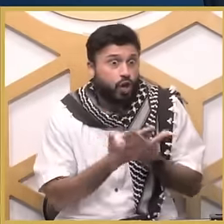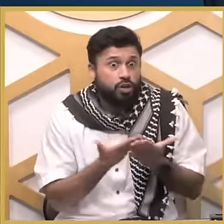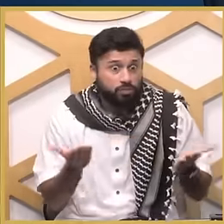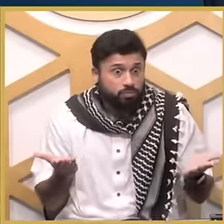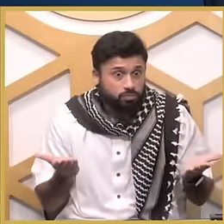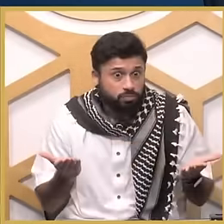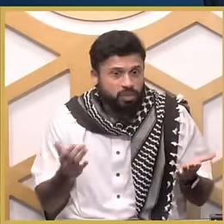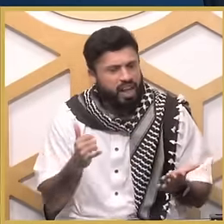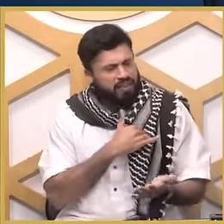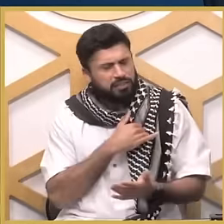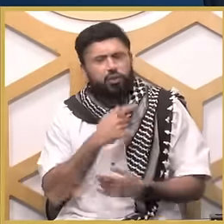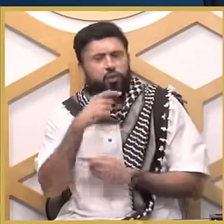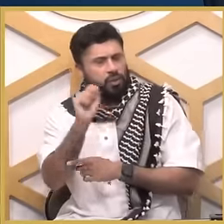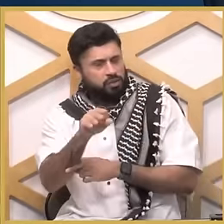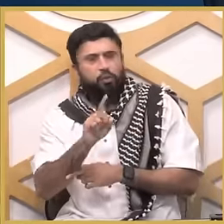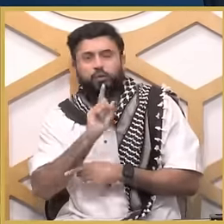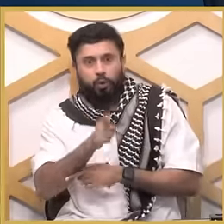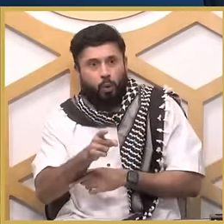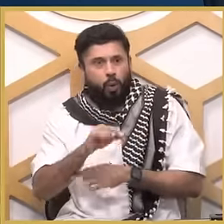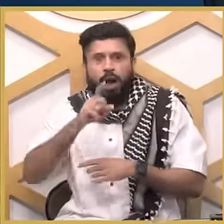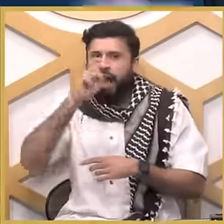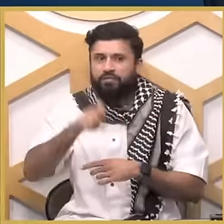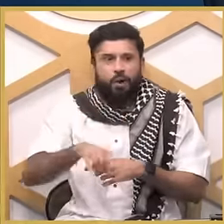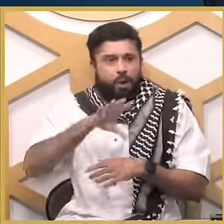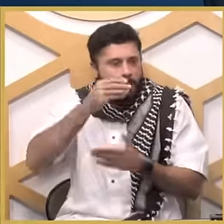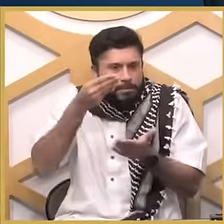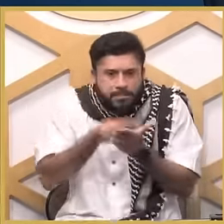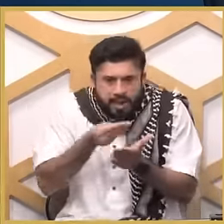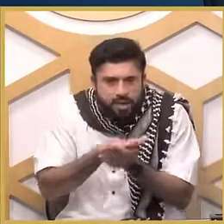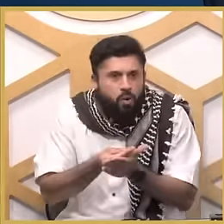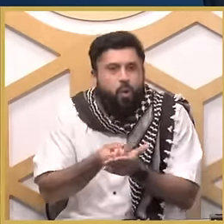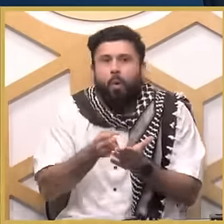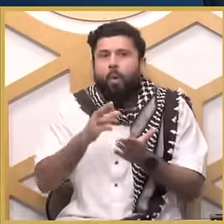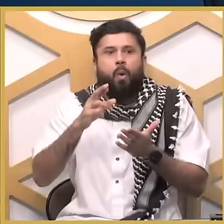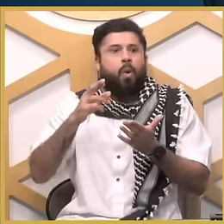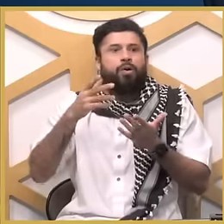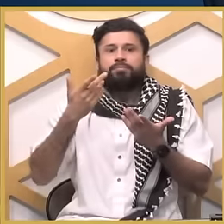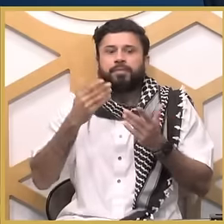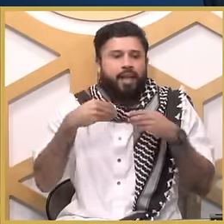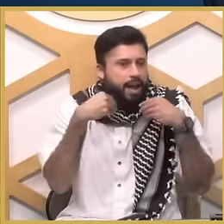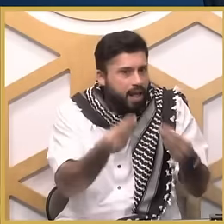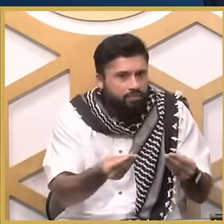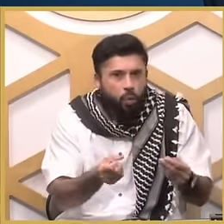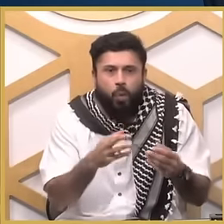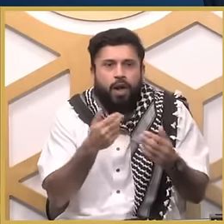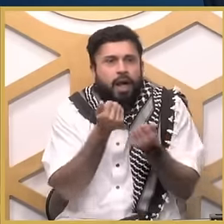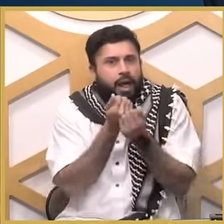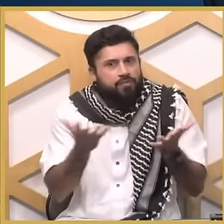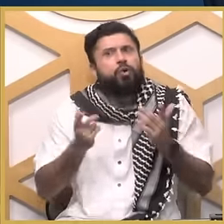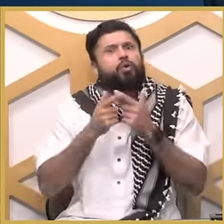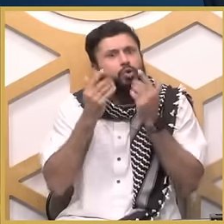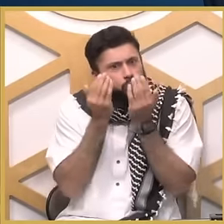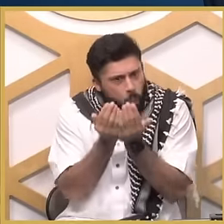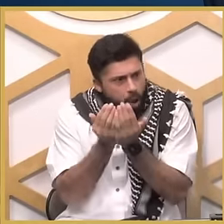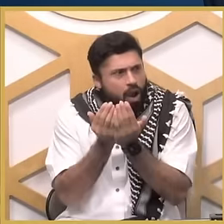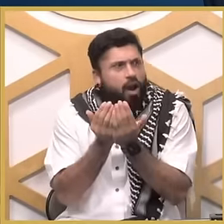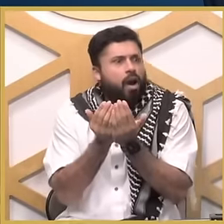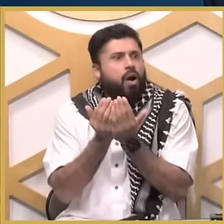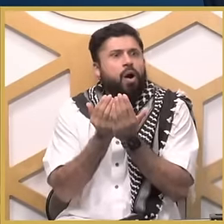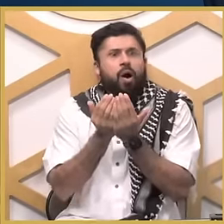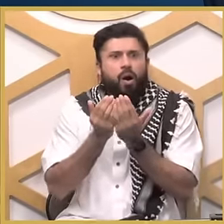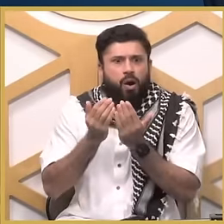dua. Right. Having a moment of dua that is regular between you and Allah subhanahu wa ta'ala. Maintaining the morning and evening dhikr, for